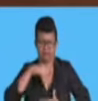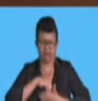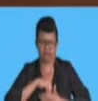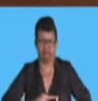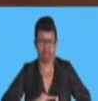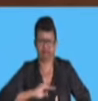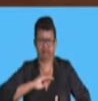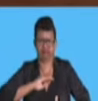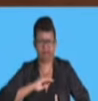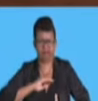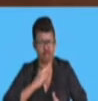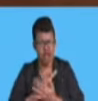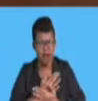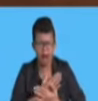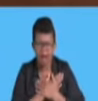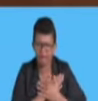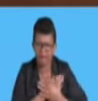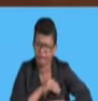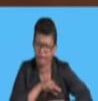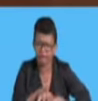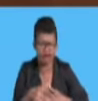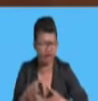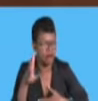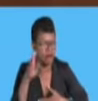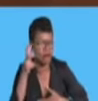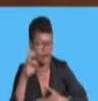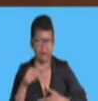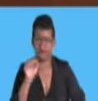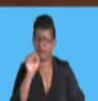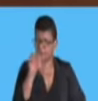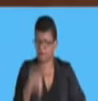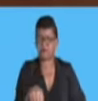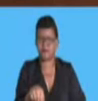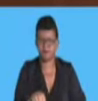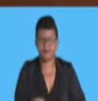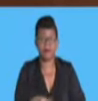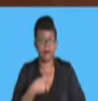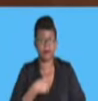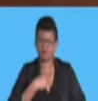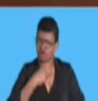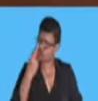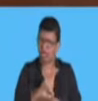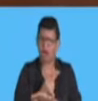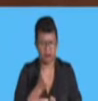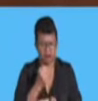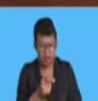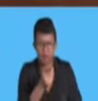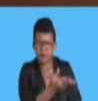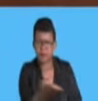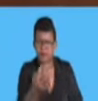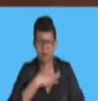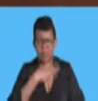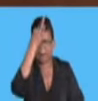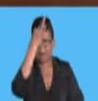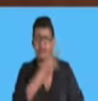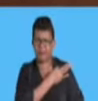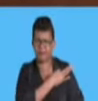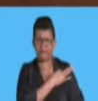Fijians and their nation. I sincerely believe and am committed to a united, vibrant, and prosperous